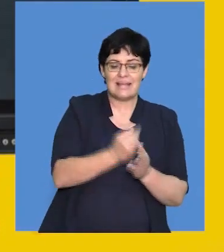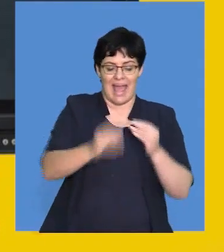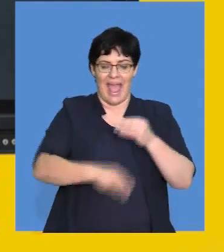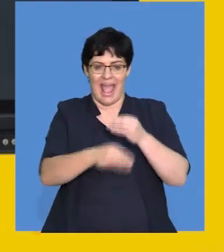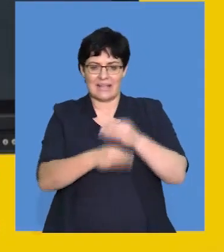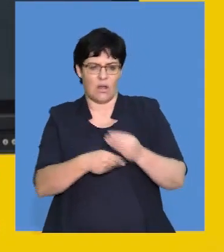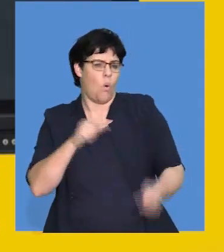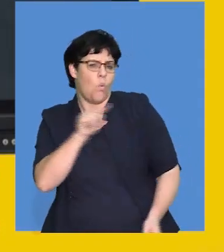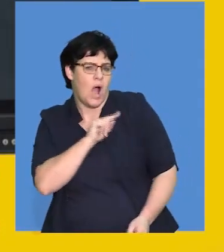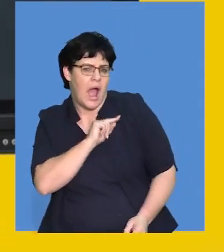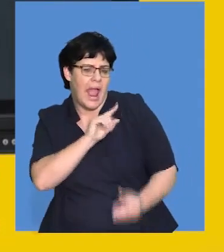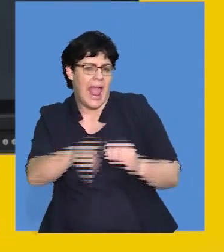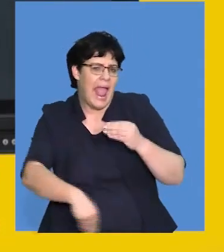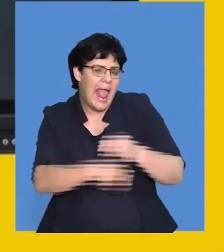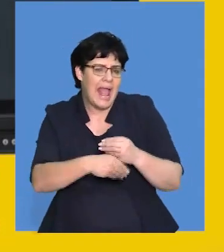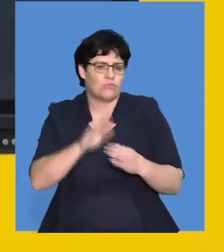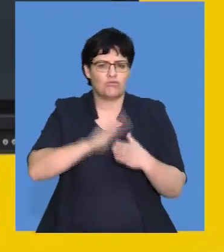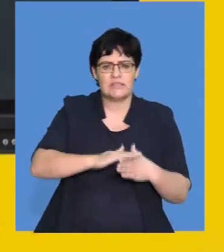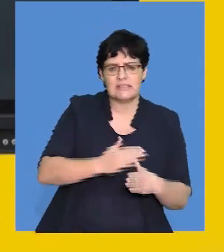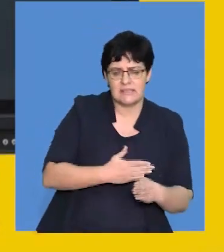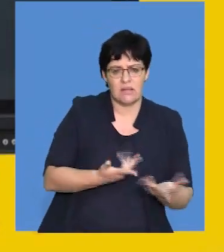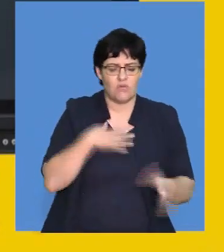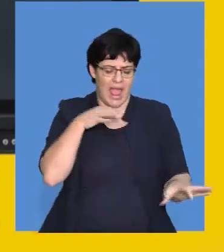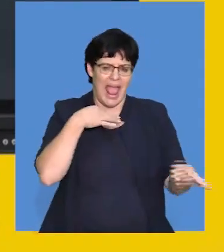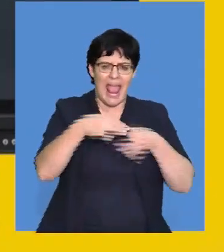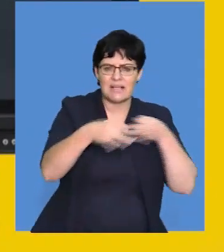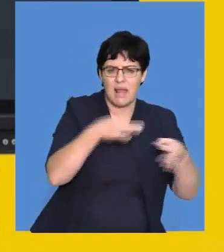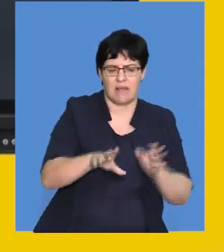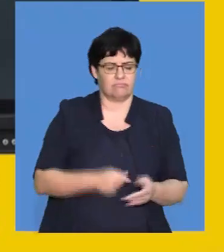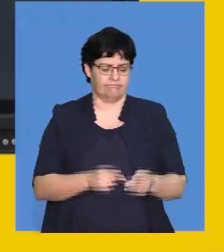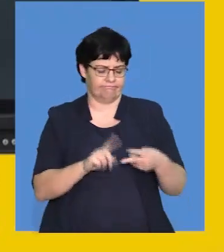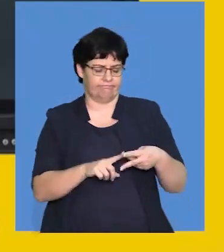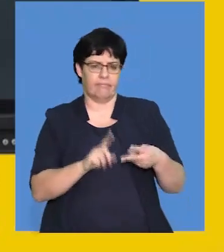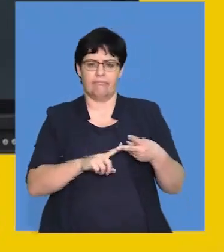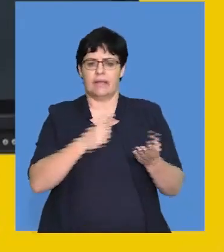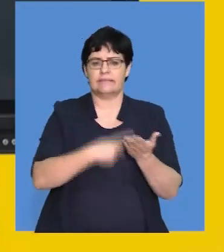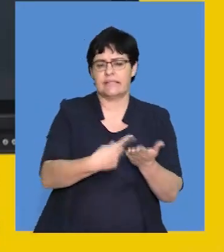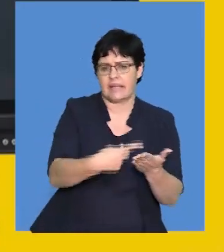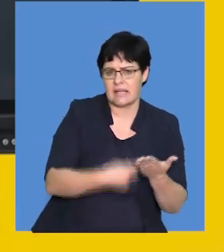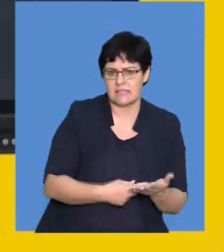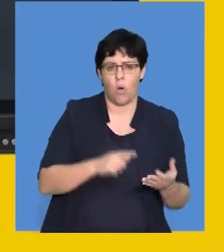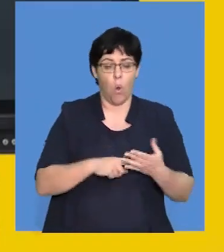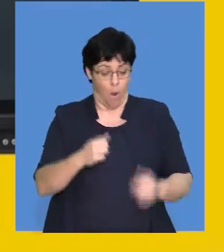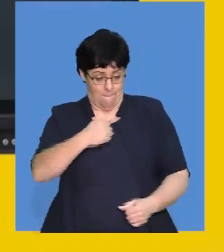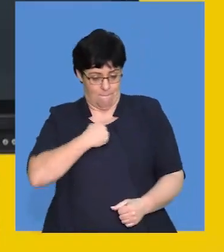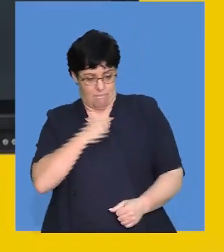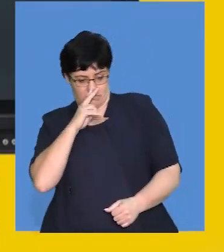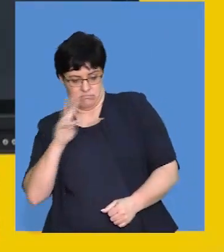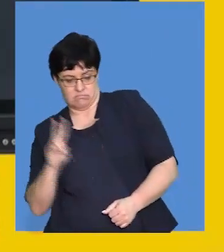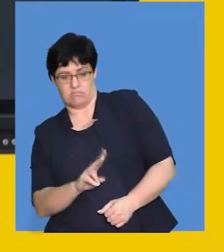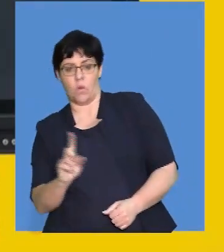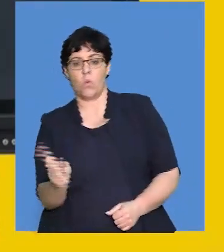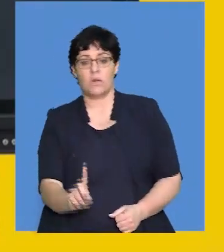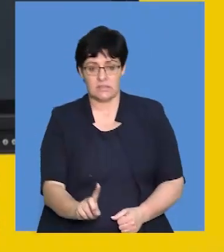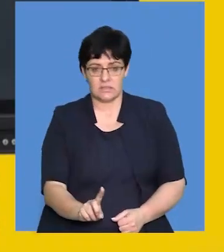give reasons, to explain, to discuss, or even to give your point of